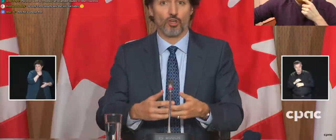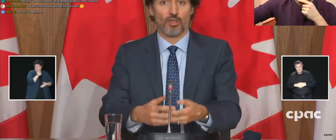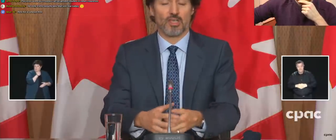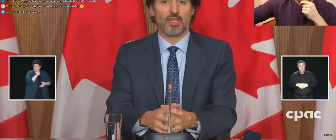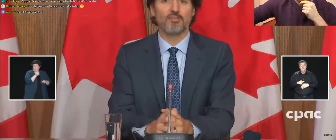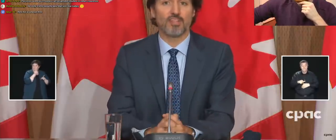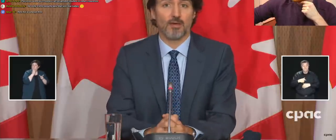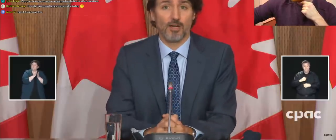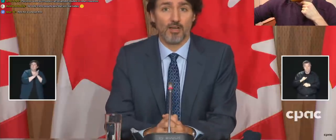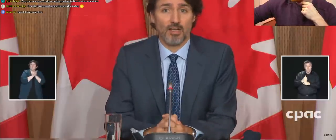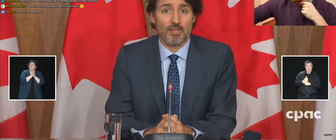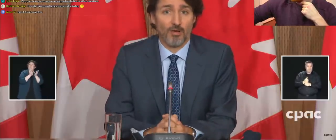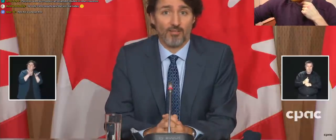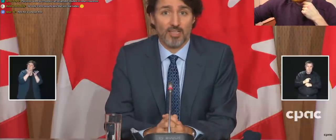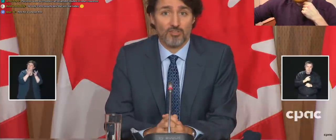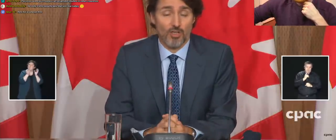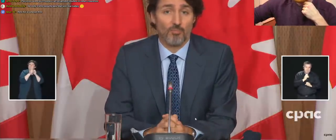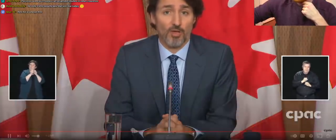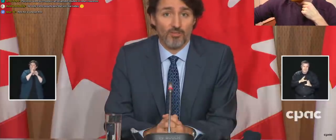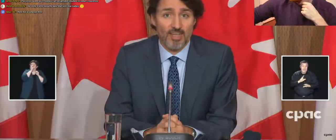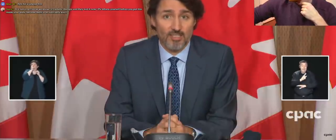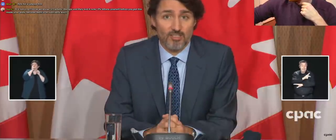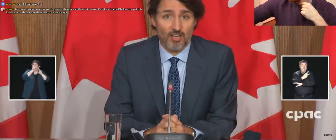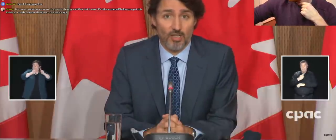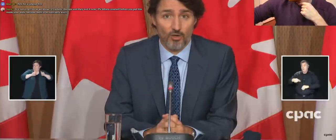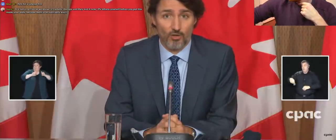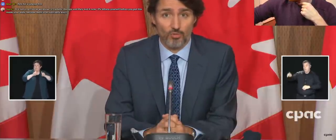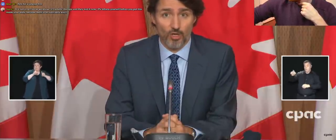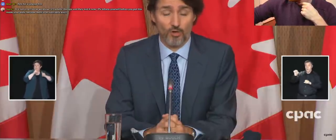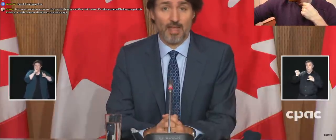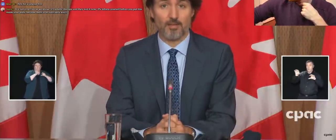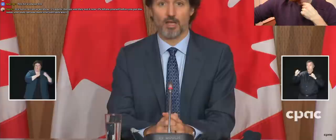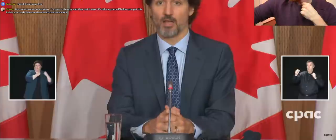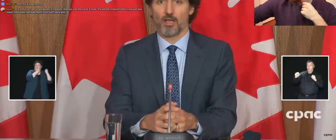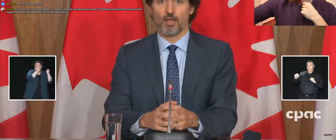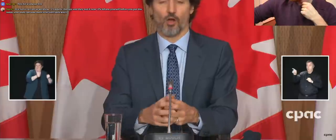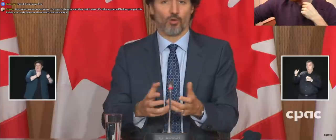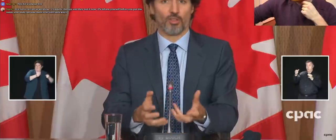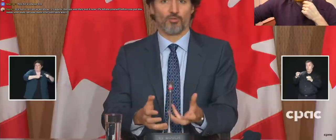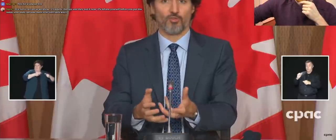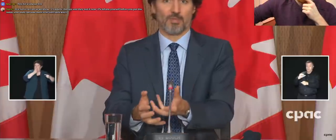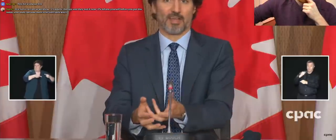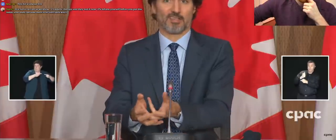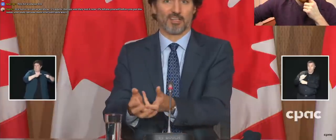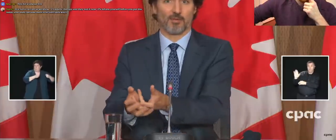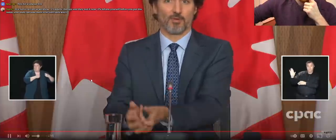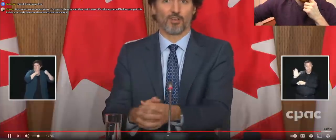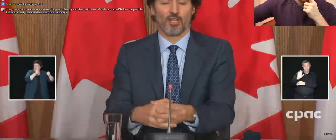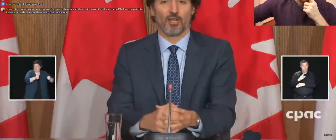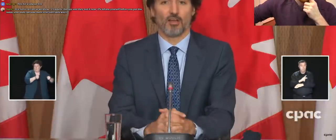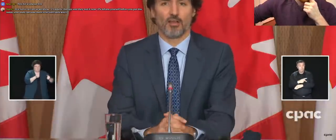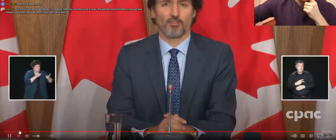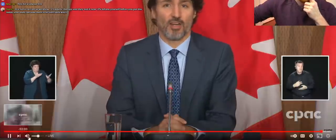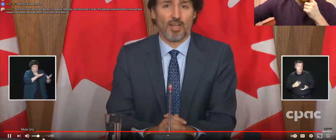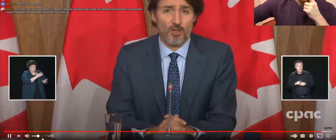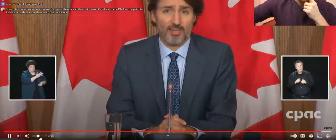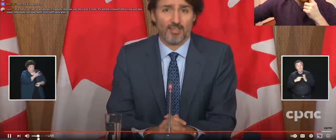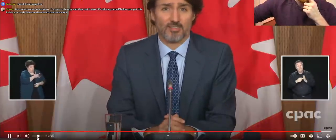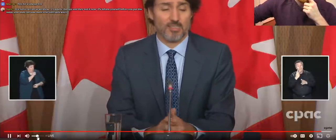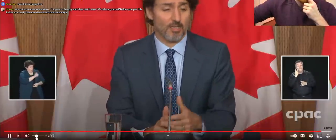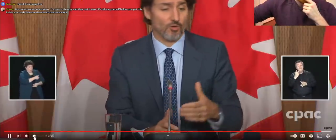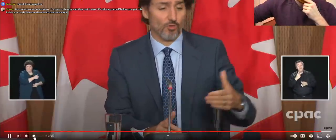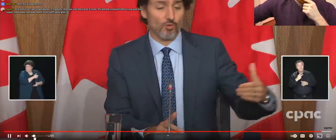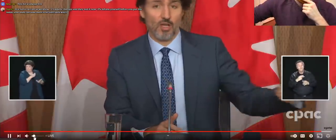mesures que, évidemment, les provinces peuvent instaurer eux-mêmes. On a vu, par exemple, dans la